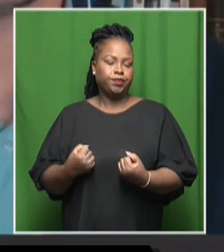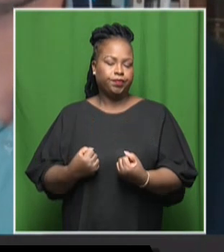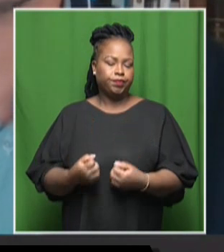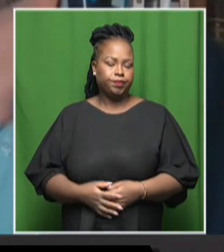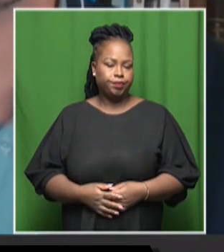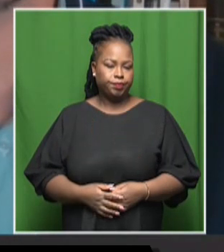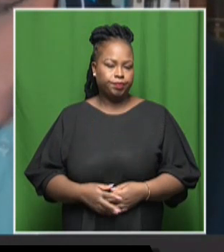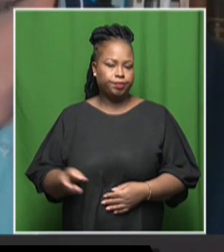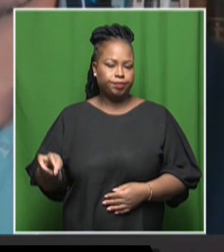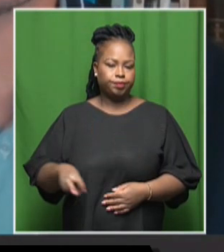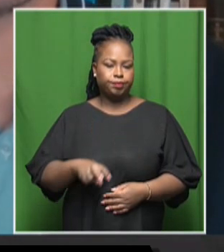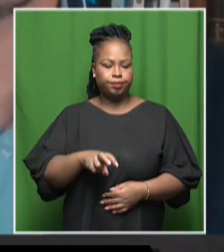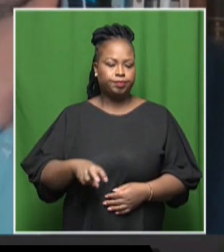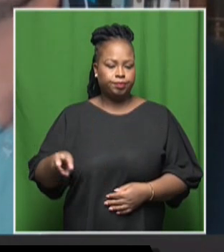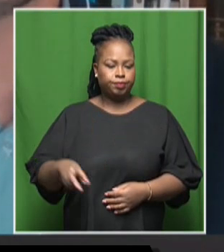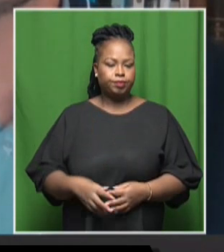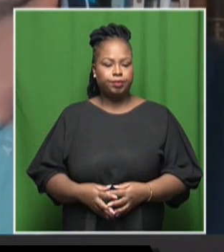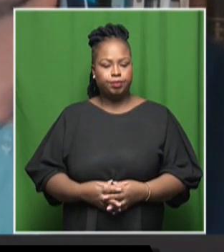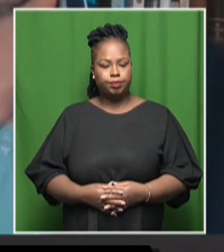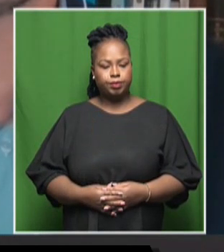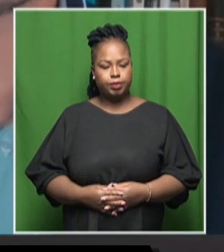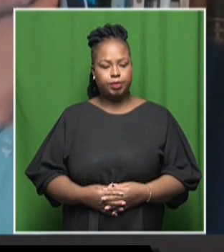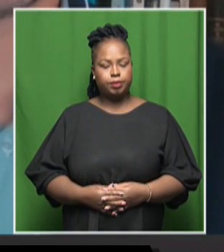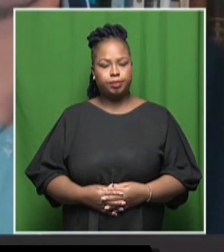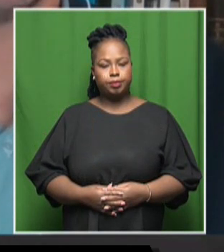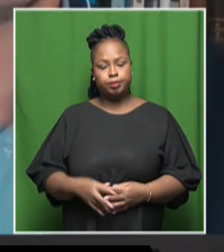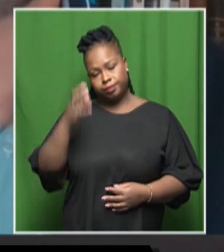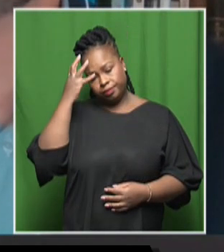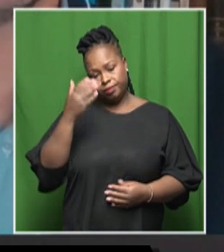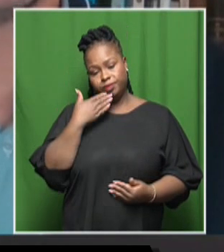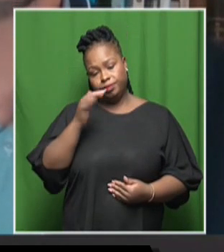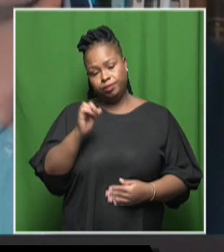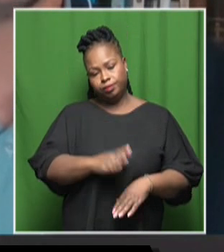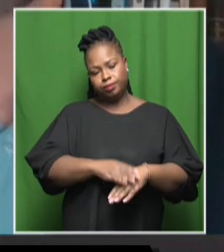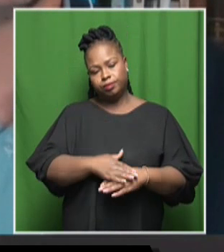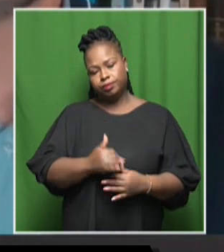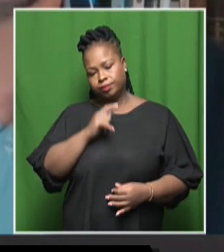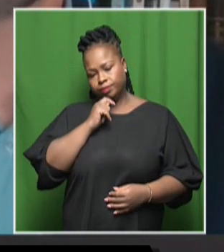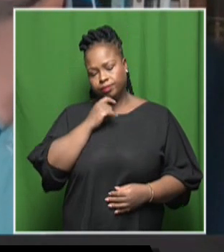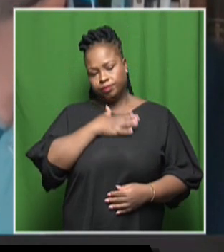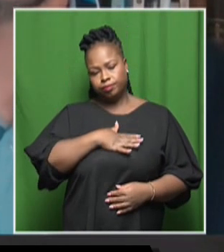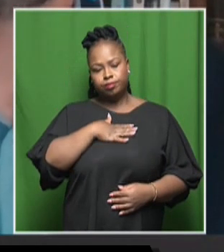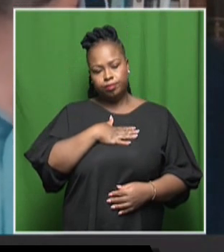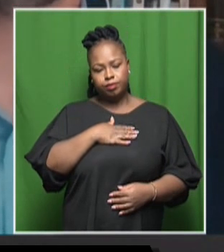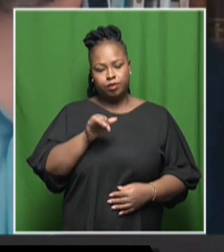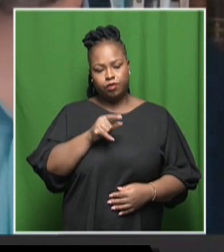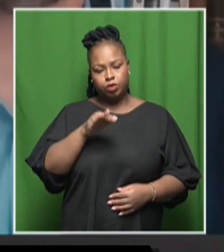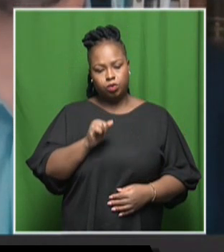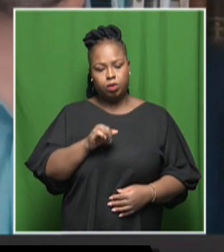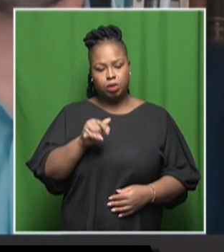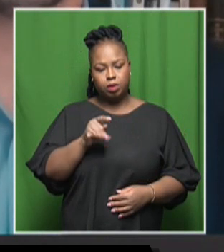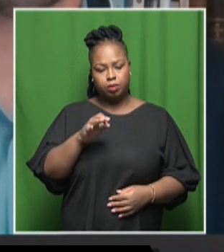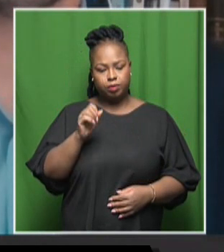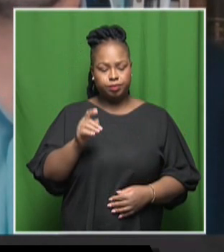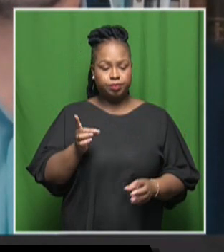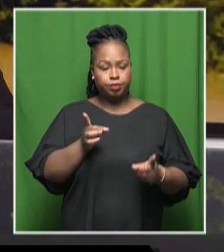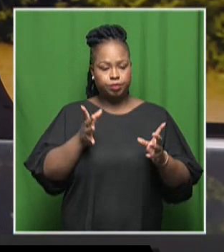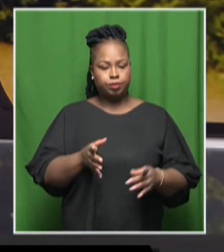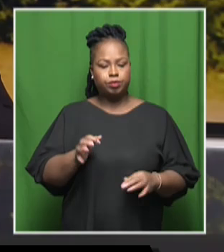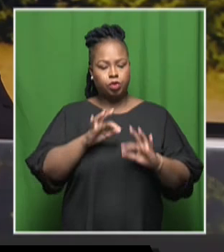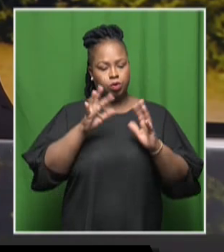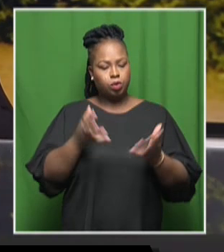between their houses and work. Prof, thanks so much for your time this morning. Really appreciate it. Professor Francois Engelbrecht, Director